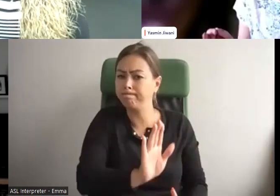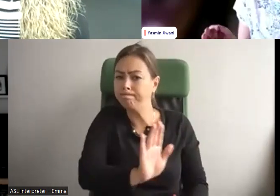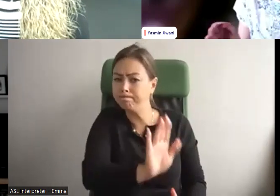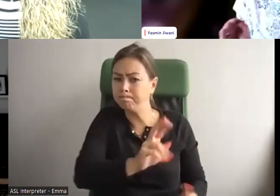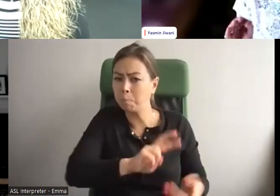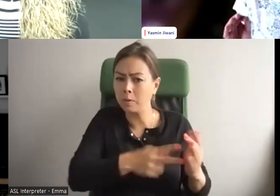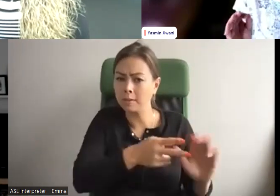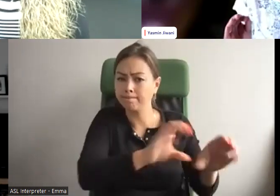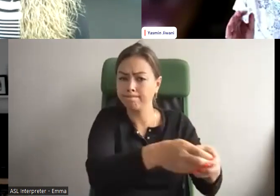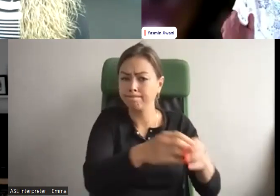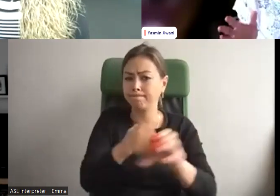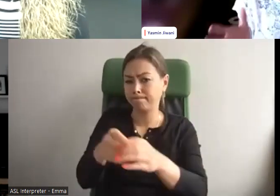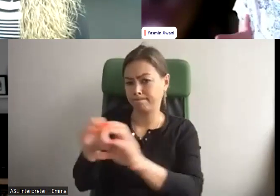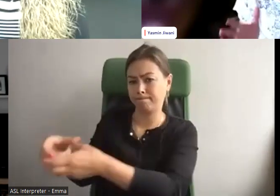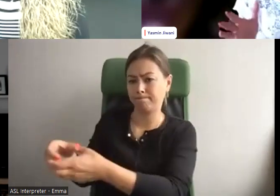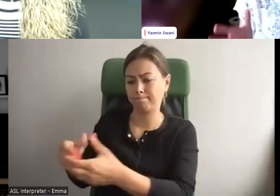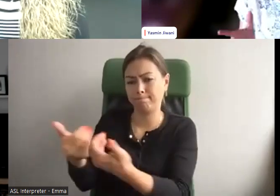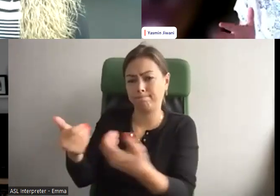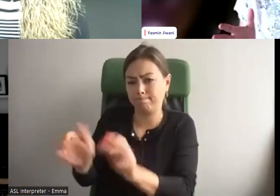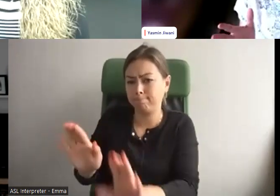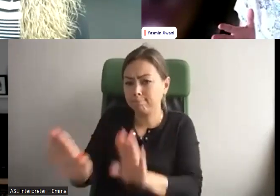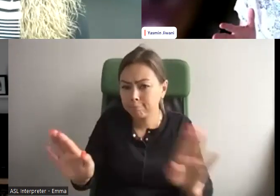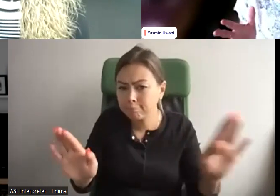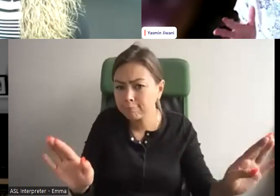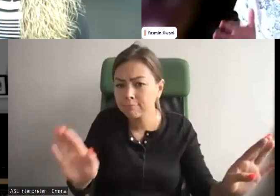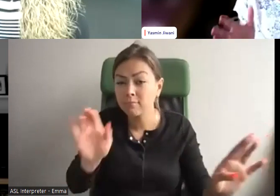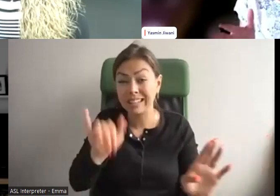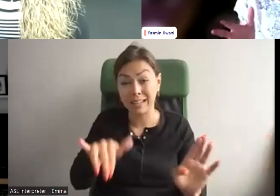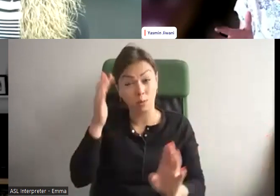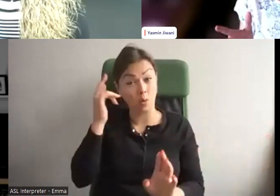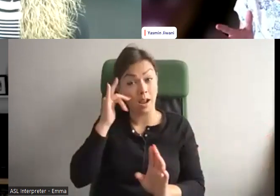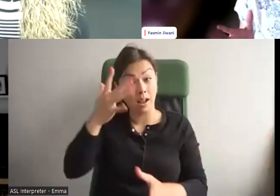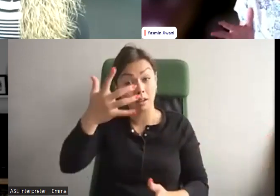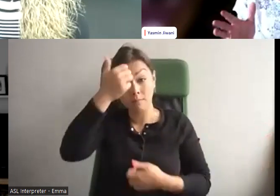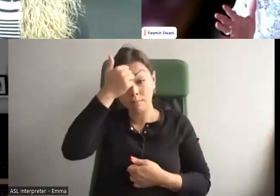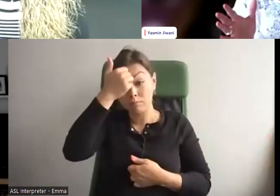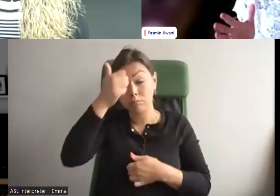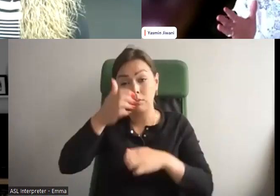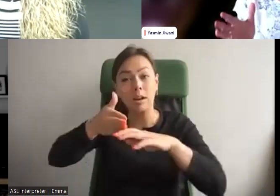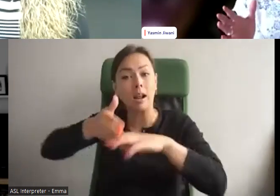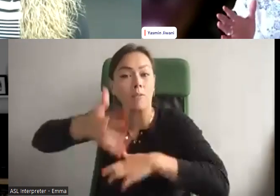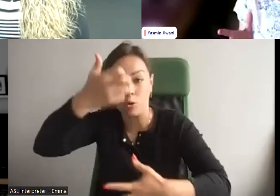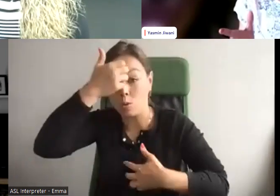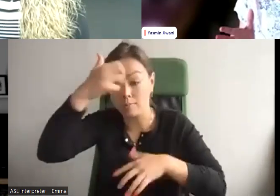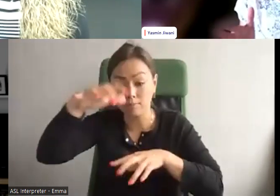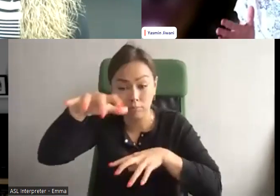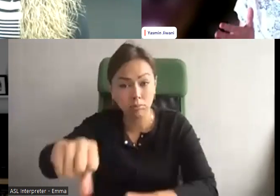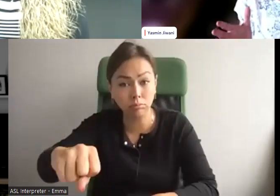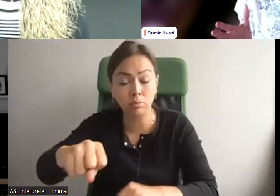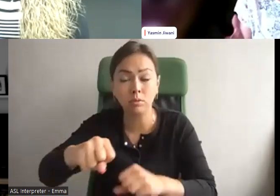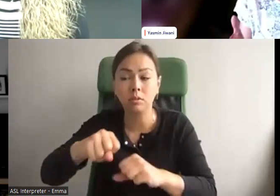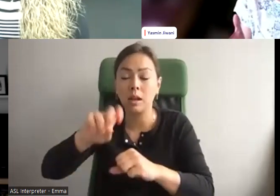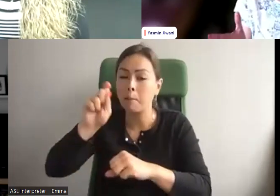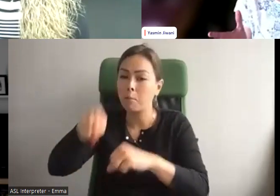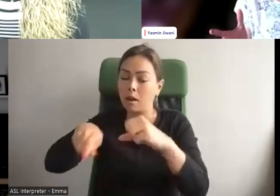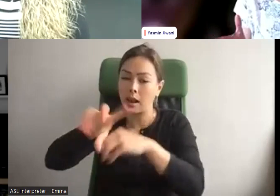gets partitioned off in that way. And this is why the colonial framework and the post-colonial framework is so important for us